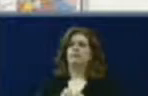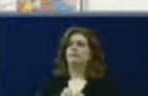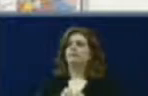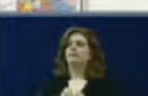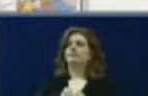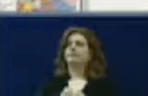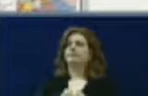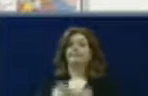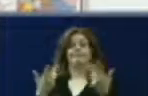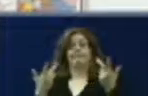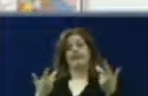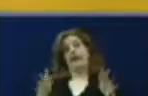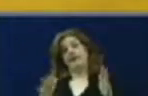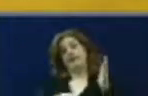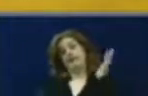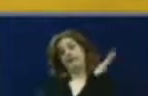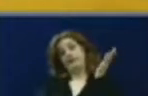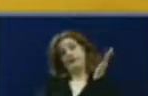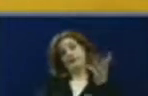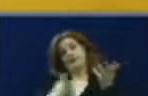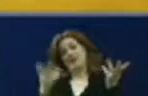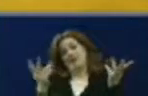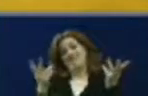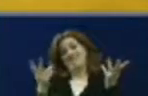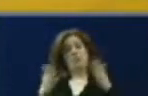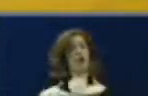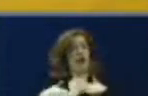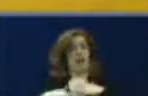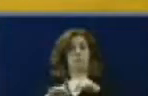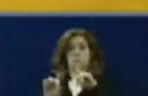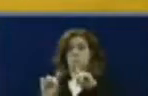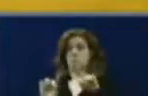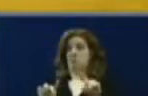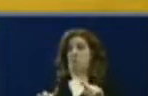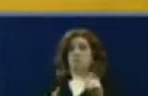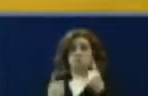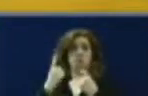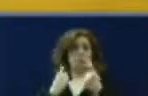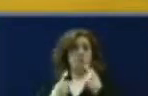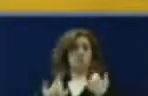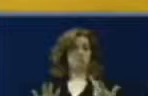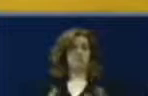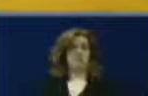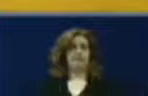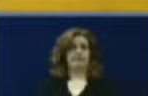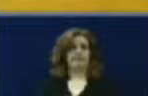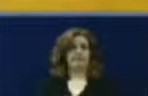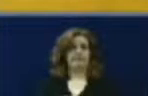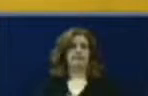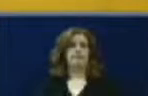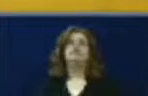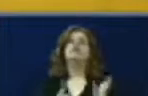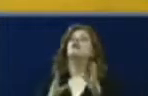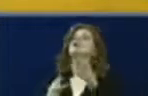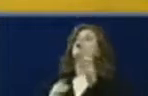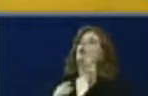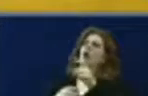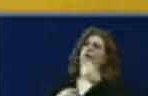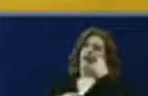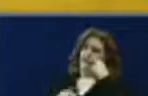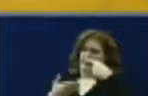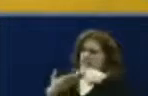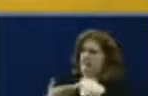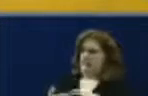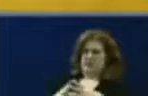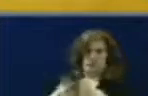So that concludes our presentation, and we're happy to answer any questions. Okay, I think we've discussed this a bunch